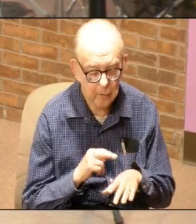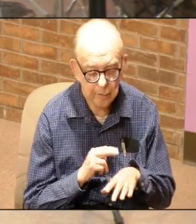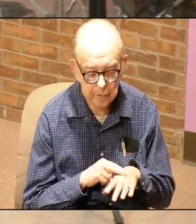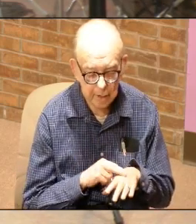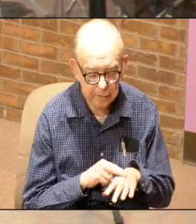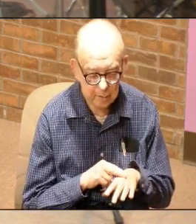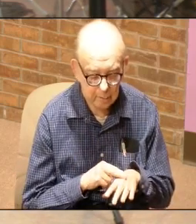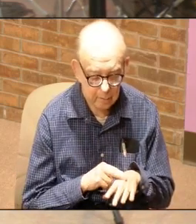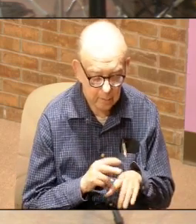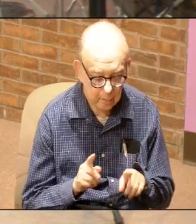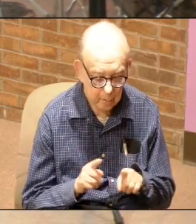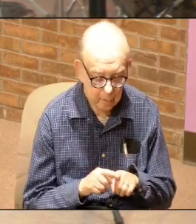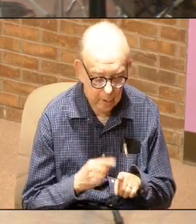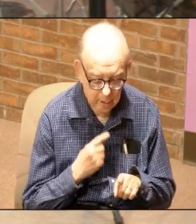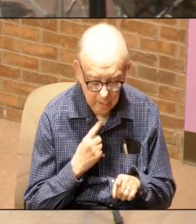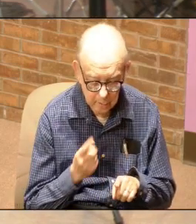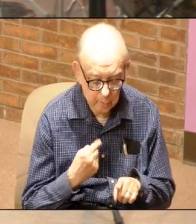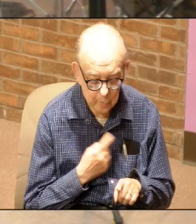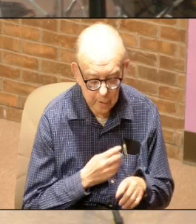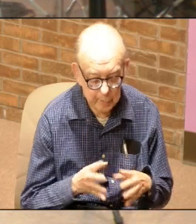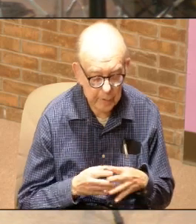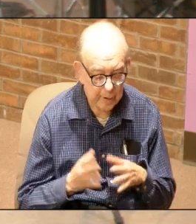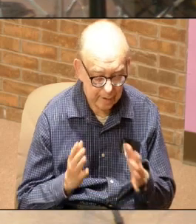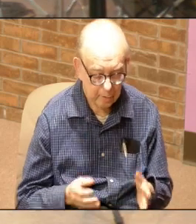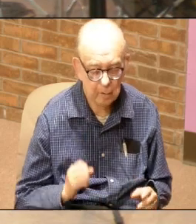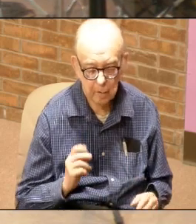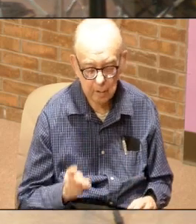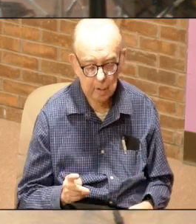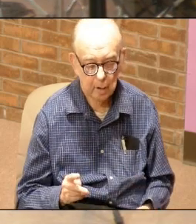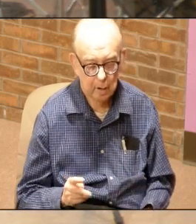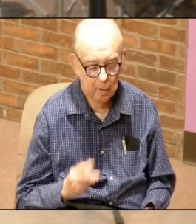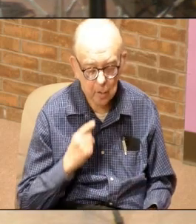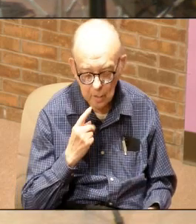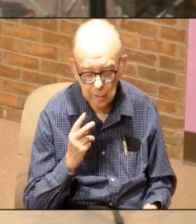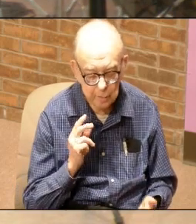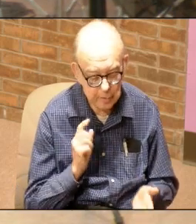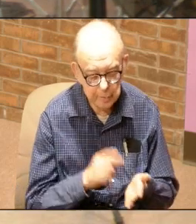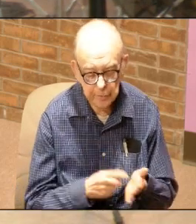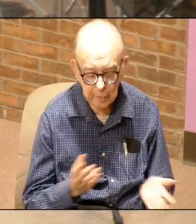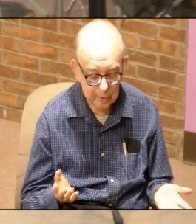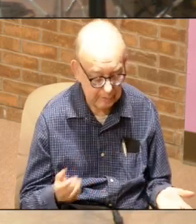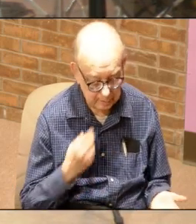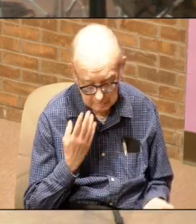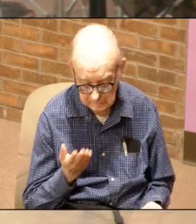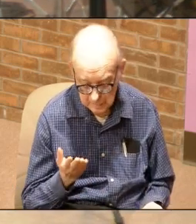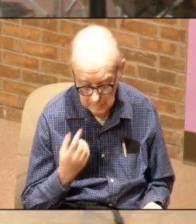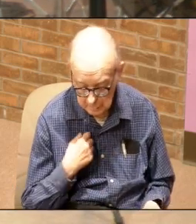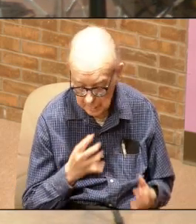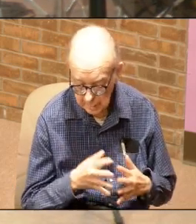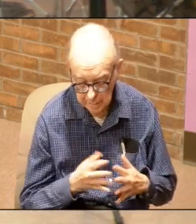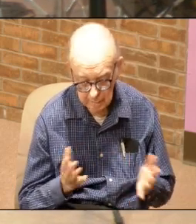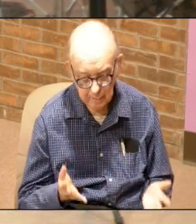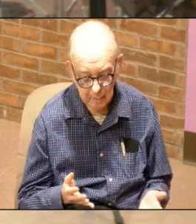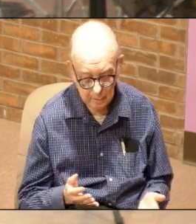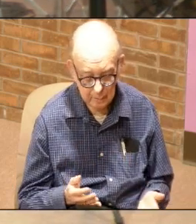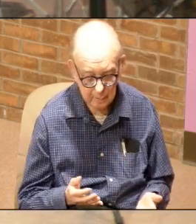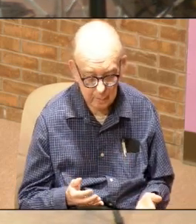nation. Like we say, we're an American. Okay, so what do you stand for? I don't know, I'm an American.